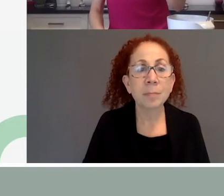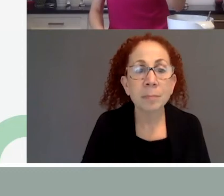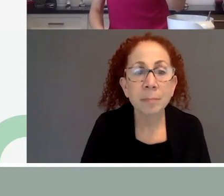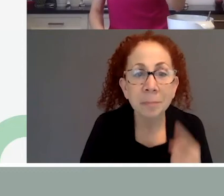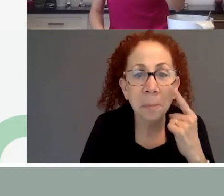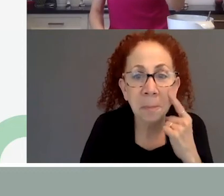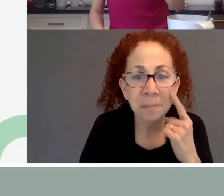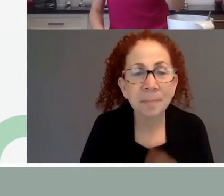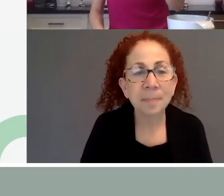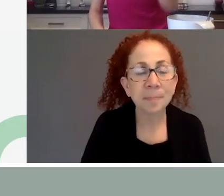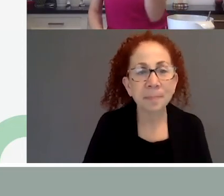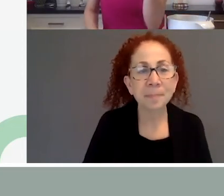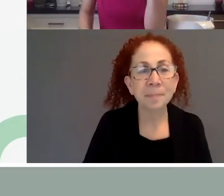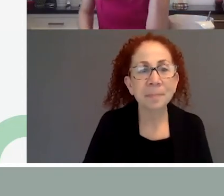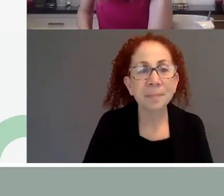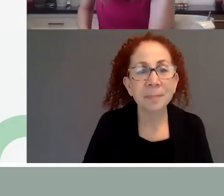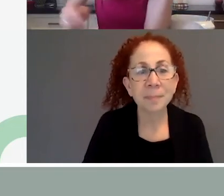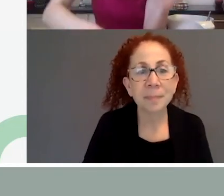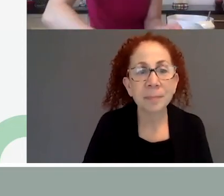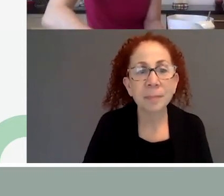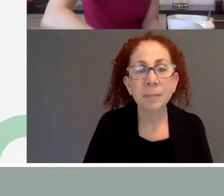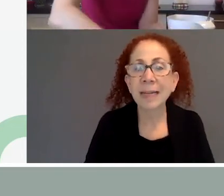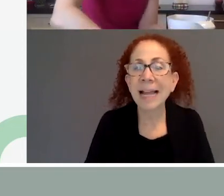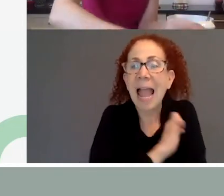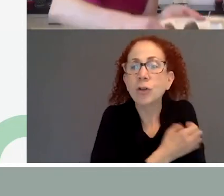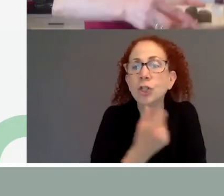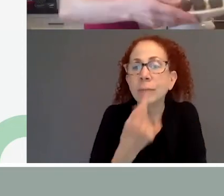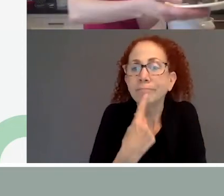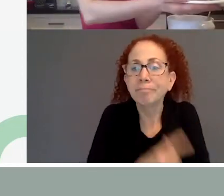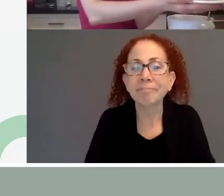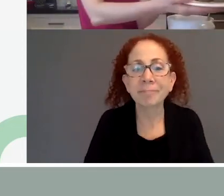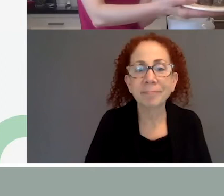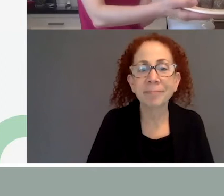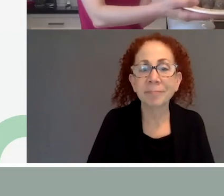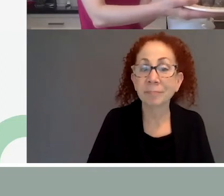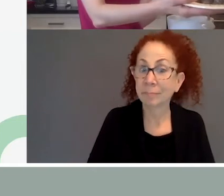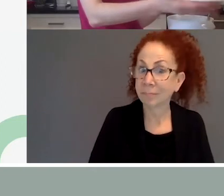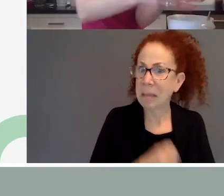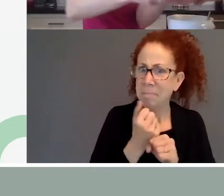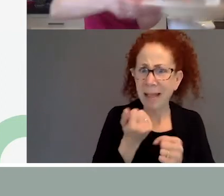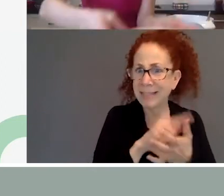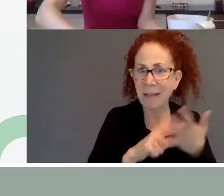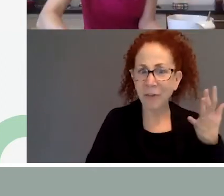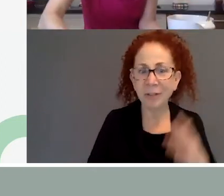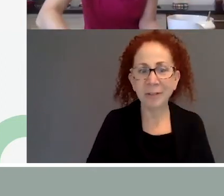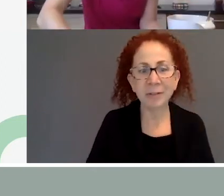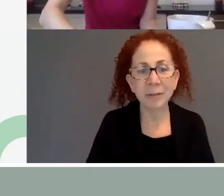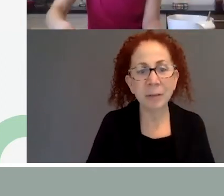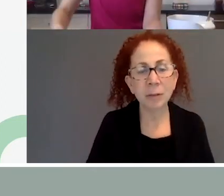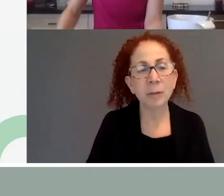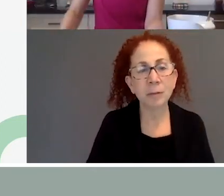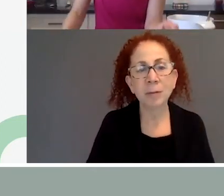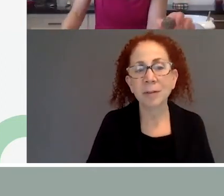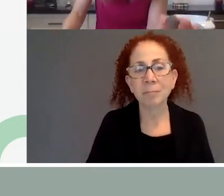and they're going to come out like this. And so it's a little energy bite and I quickly made a whole bunch so